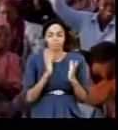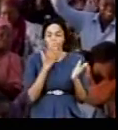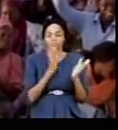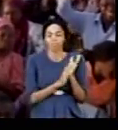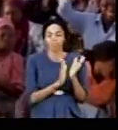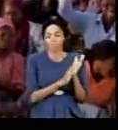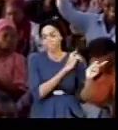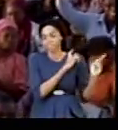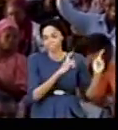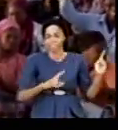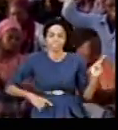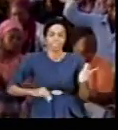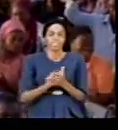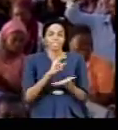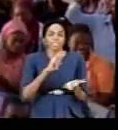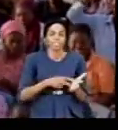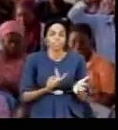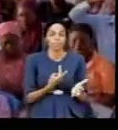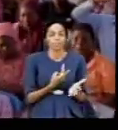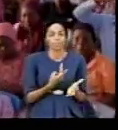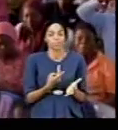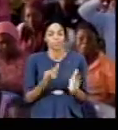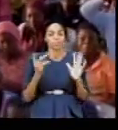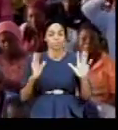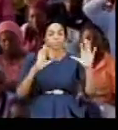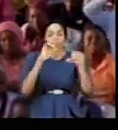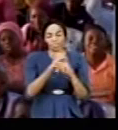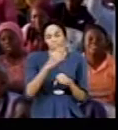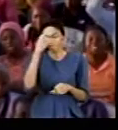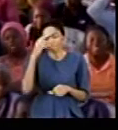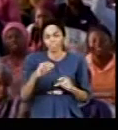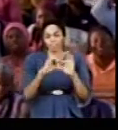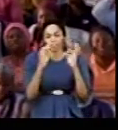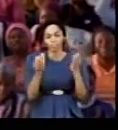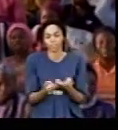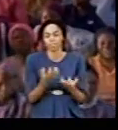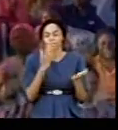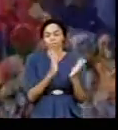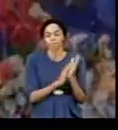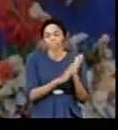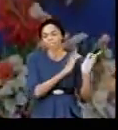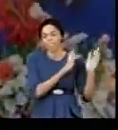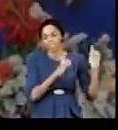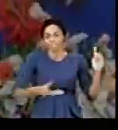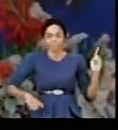So that's double miracle for... Praise the Lord!